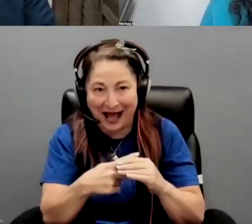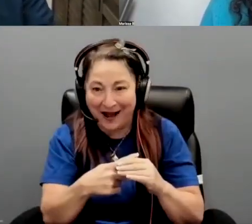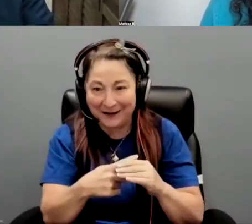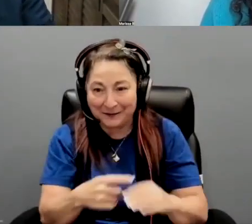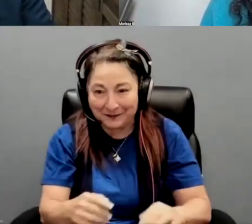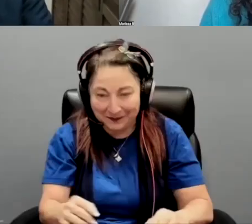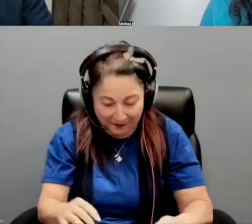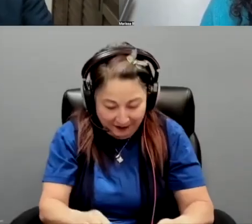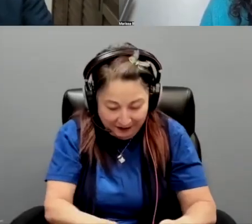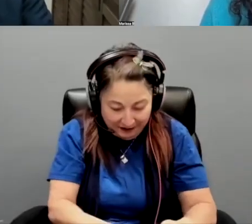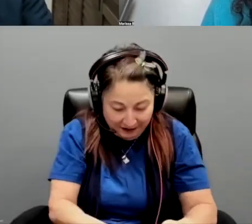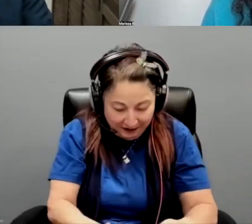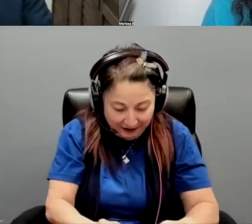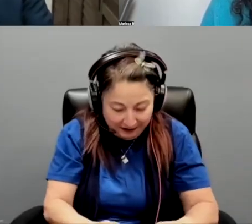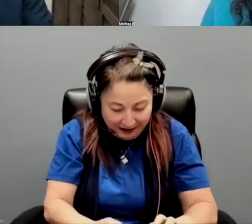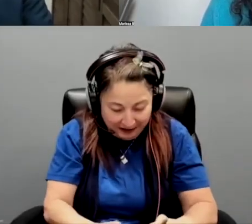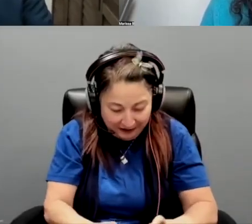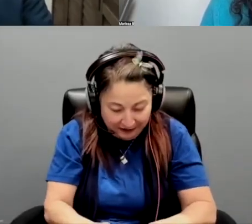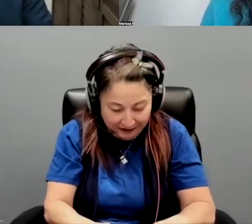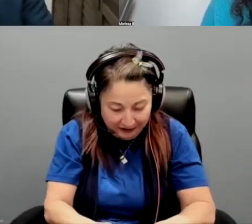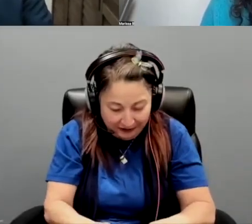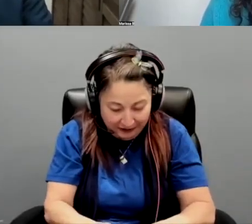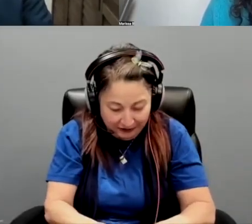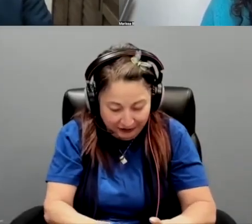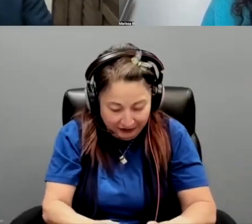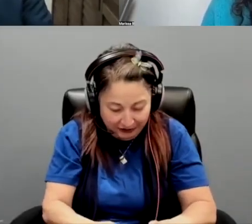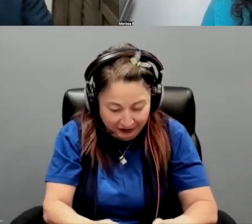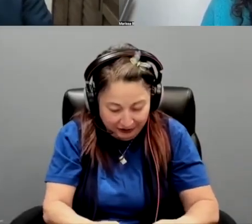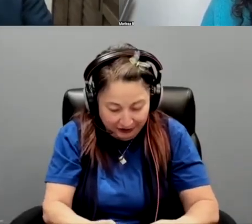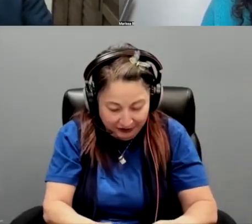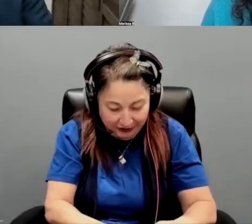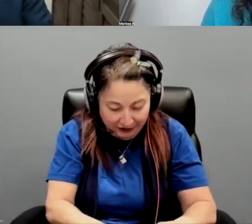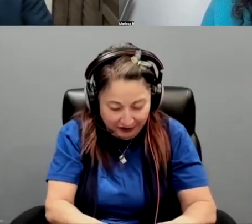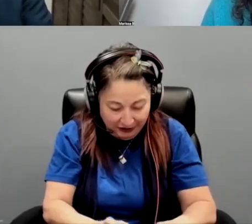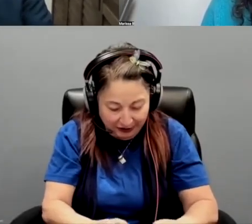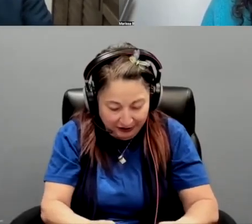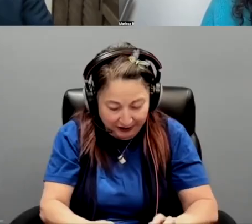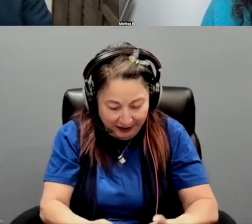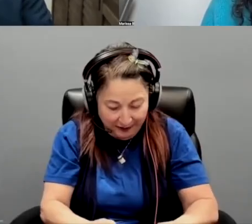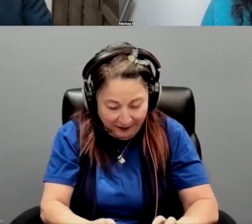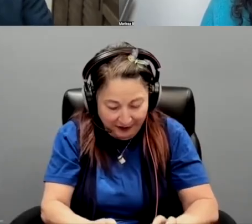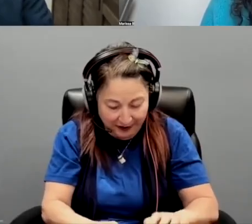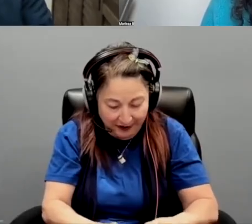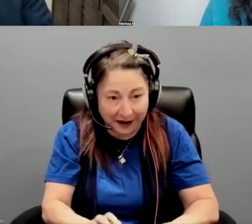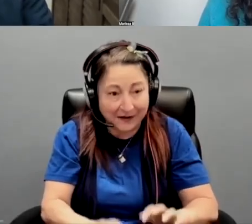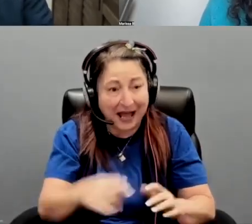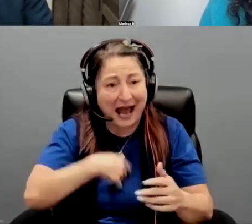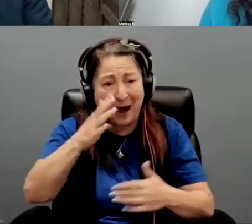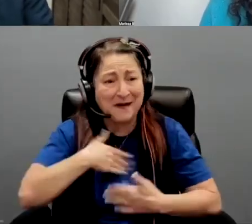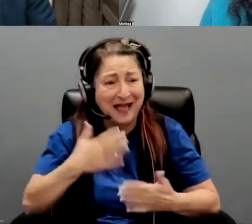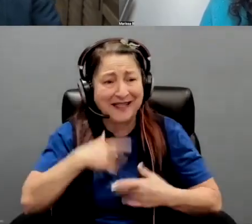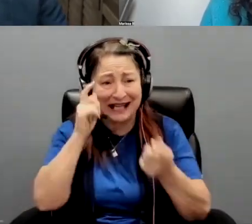just learn and hear about it, which is so important. And I'm glad that's changing in this industry, that people are